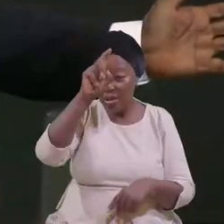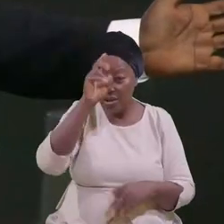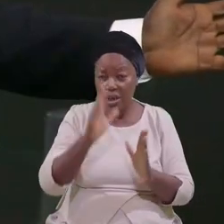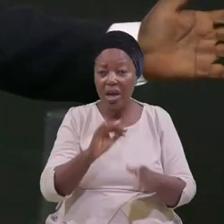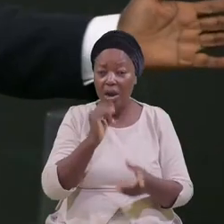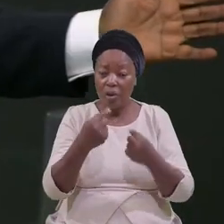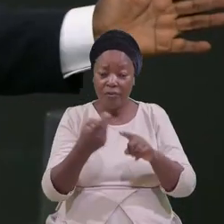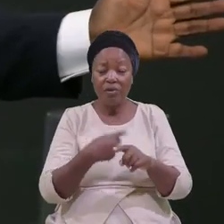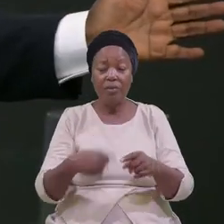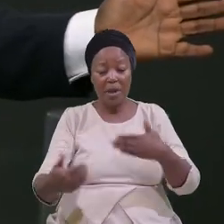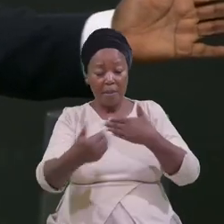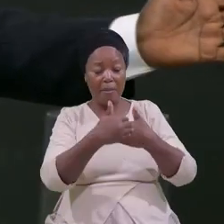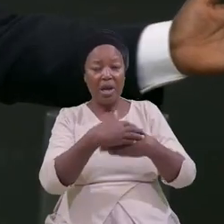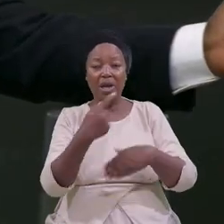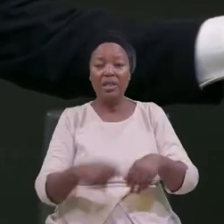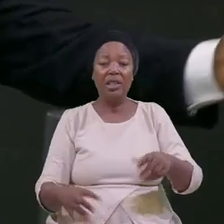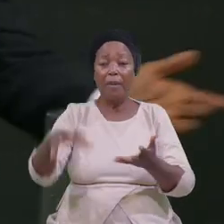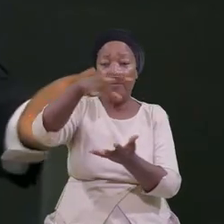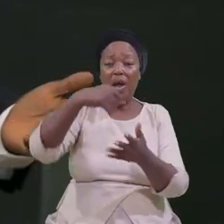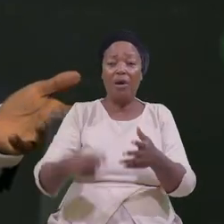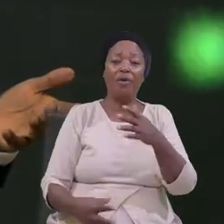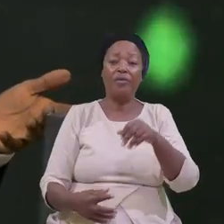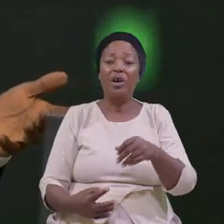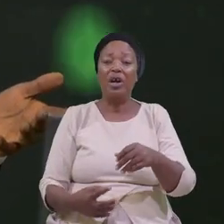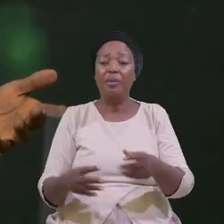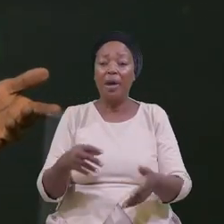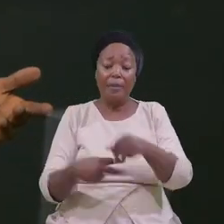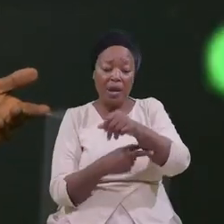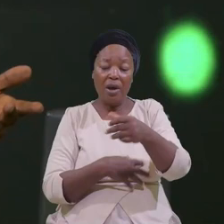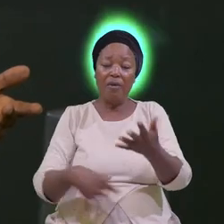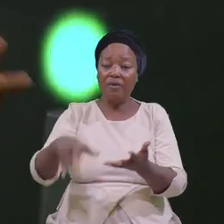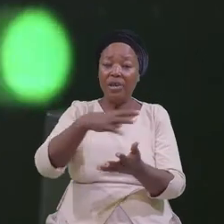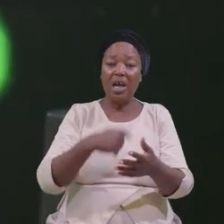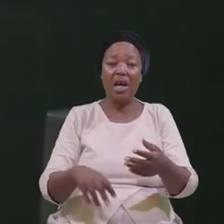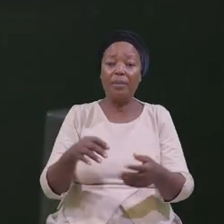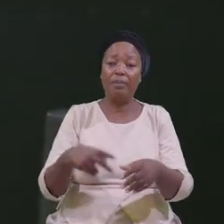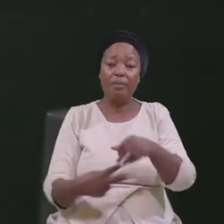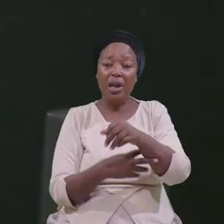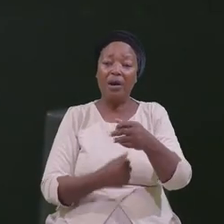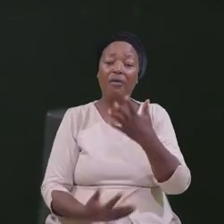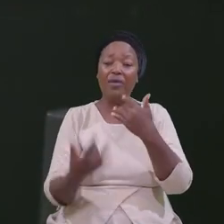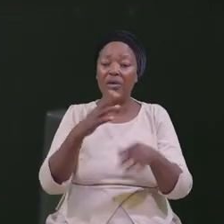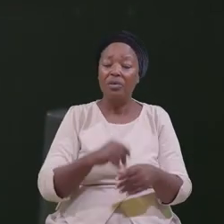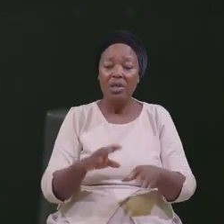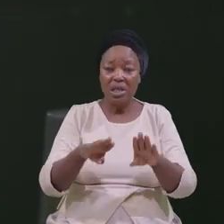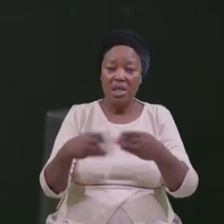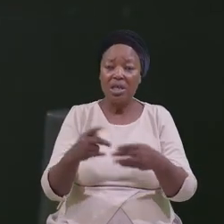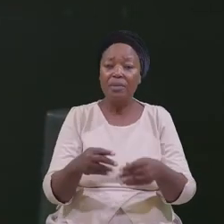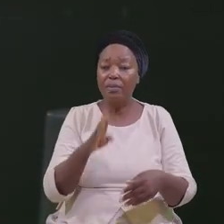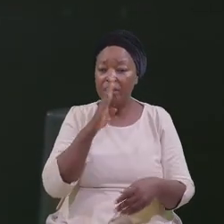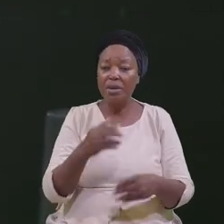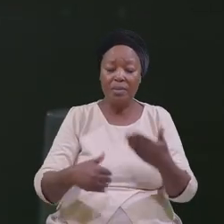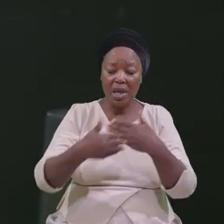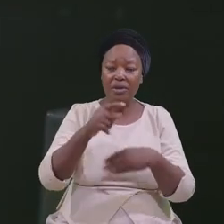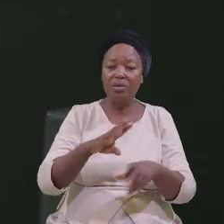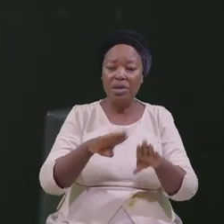from behind, the pillar of cloud, the pillar of fire will be behind you, giving you light and